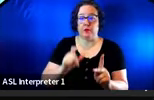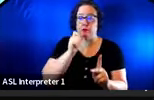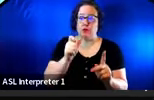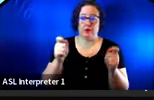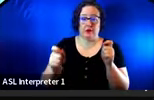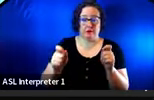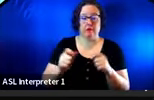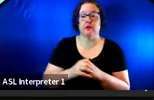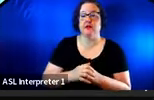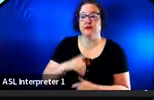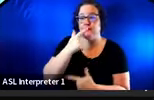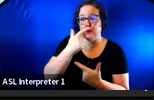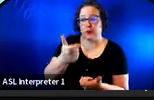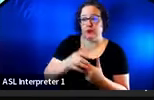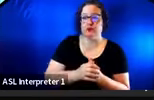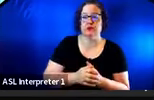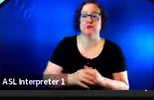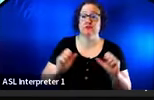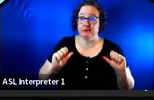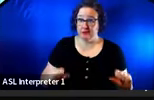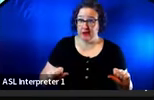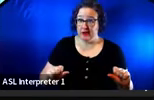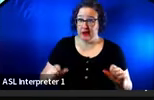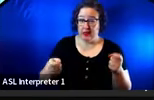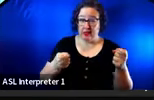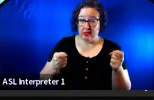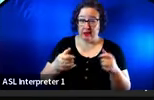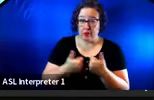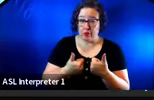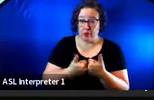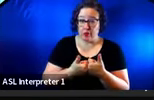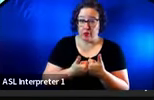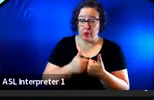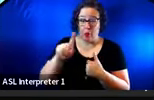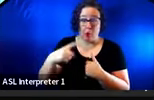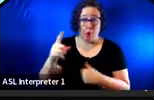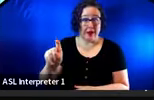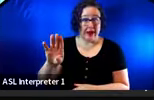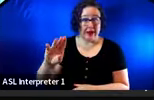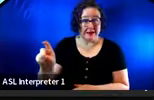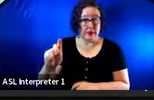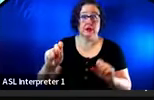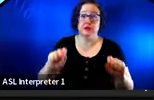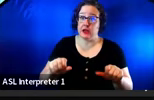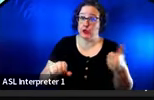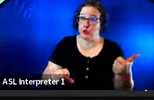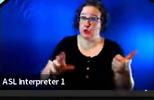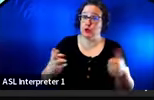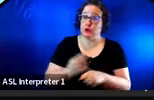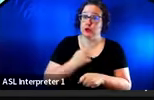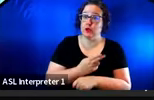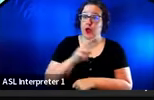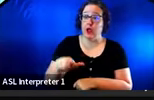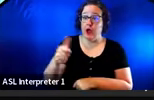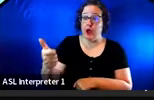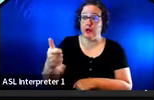very interesting. Can this controller only be applied to the Xbox, or can they be used on other consoles? I'm guessing this